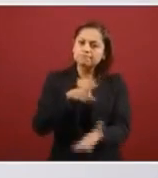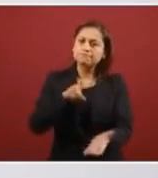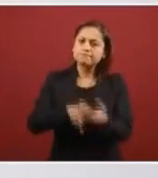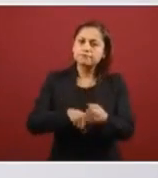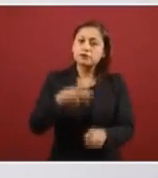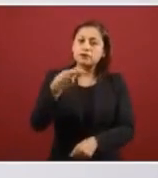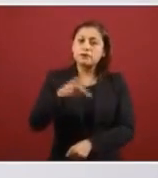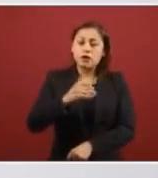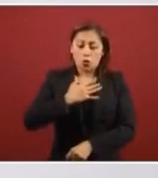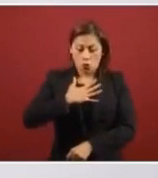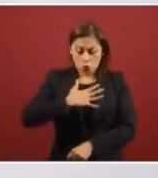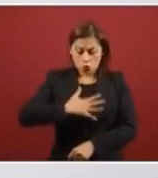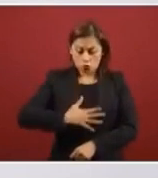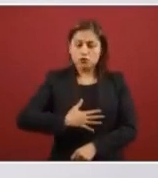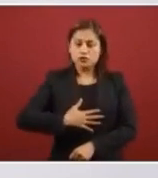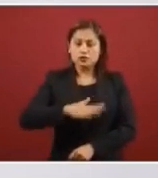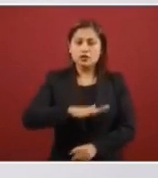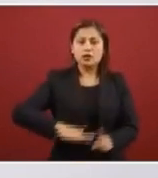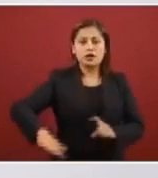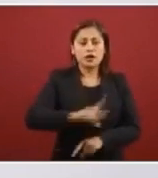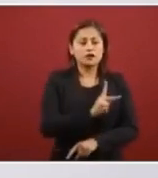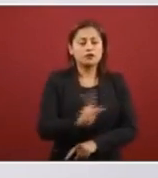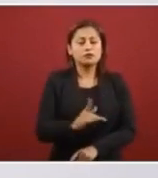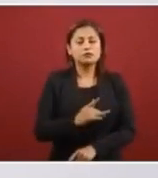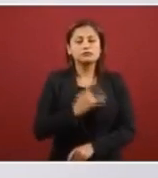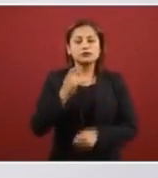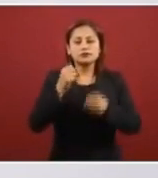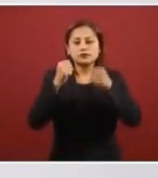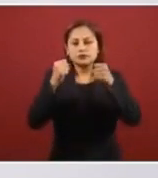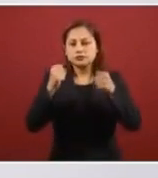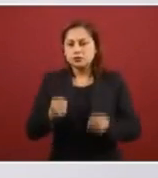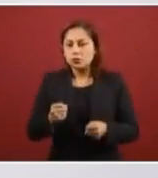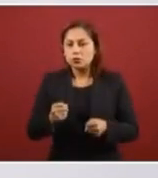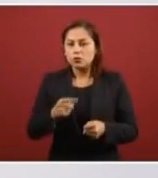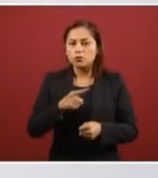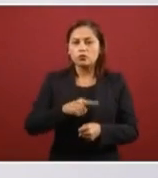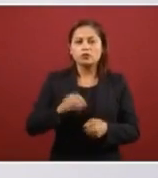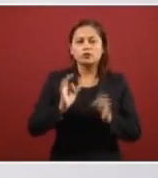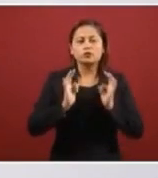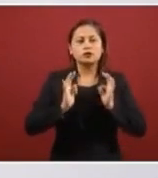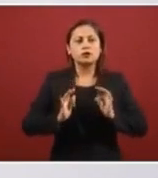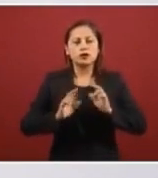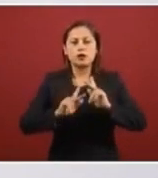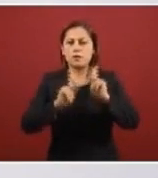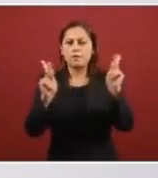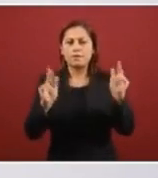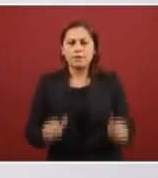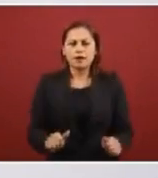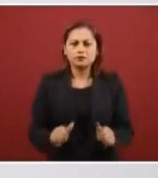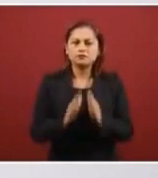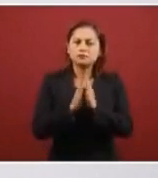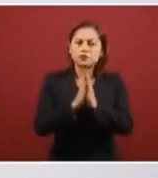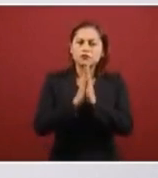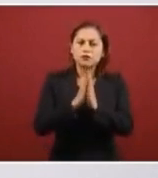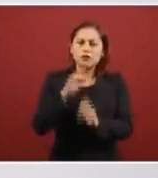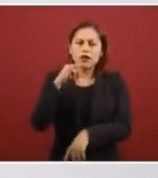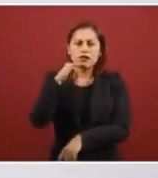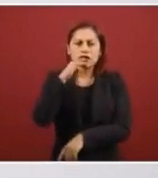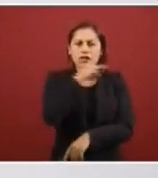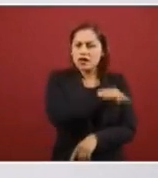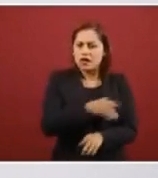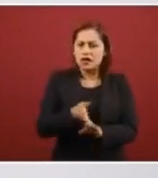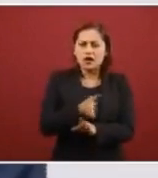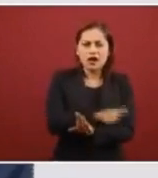justice there is no guarantee of security or tranquility or social peace we need to leave